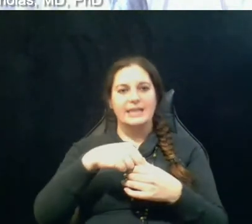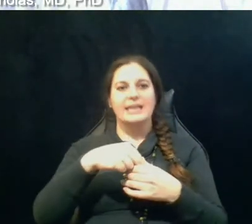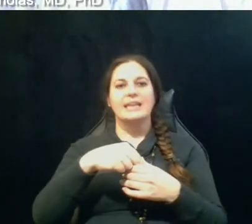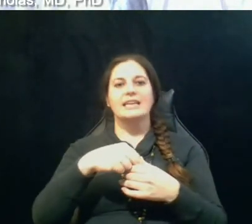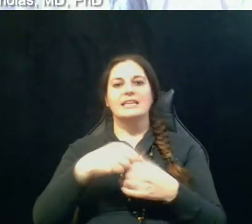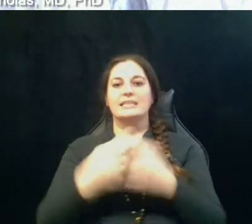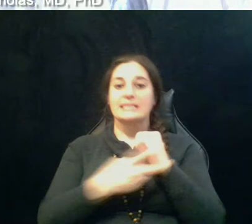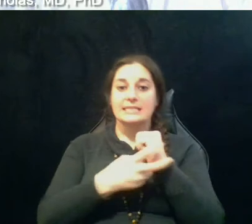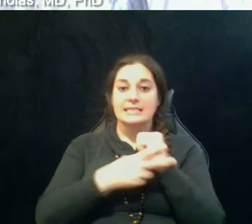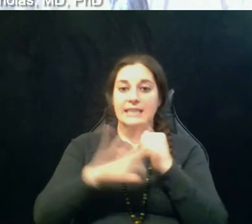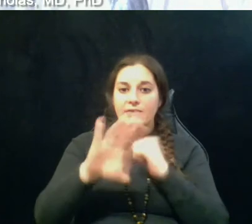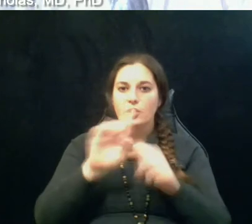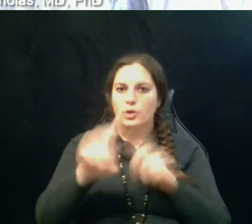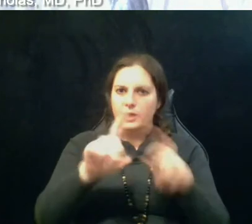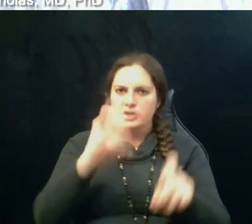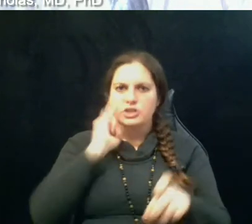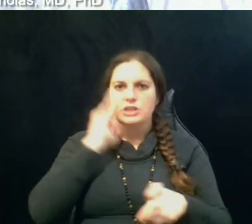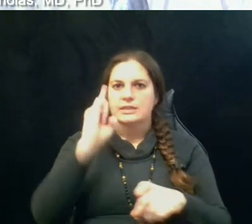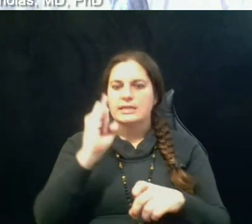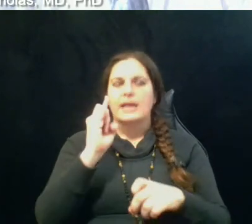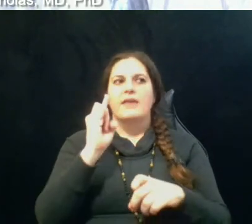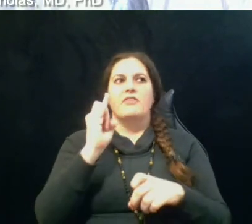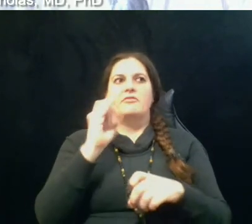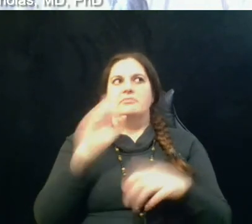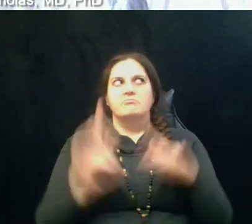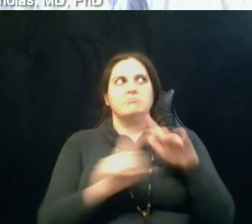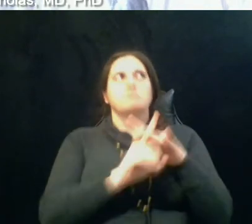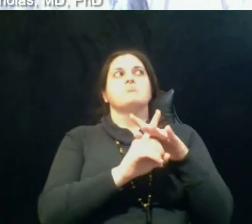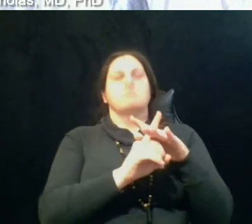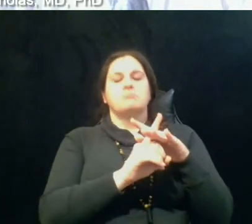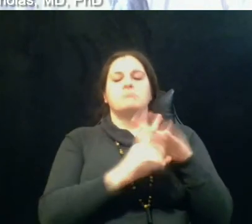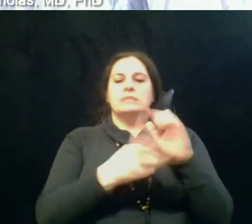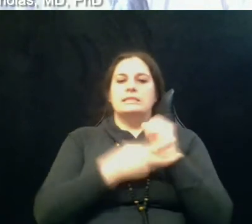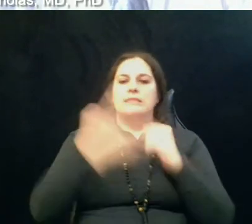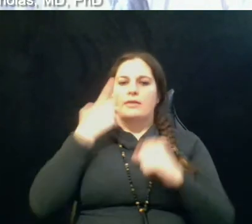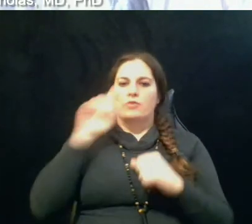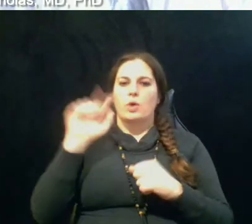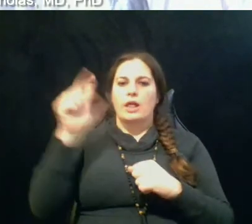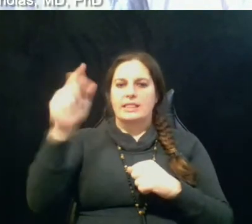And if you have any, save them for future events. Thanks so much and hope you have a great afternoon.